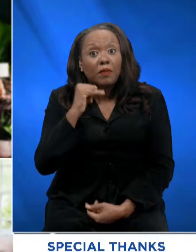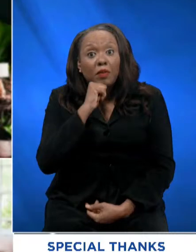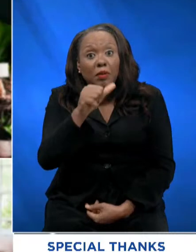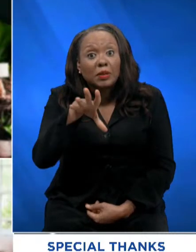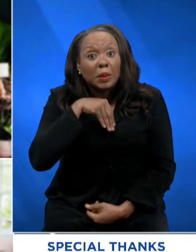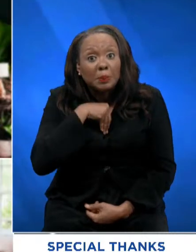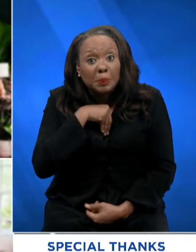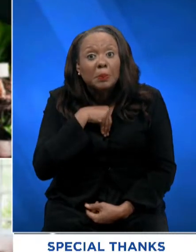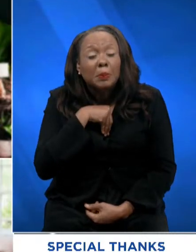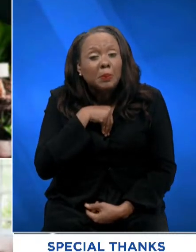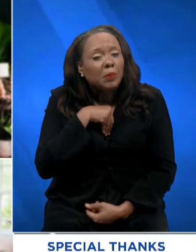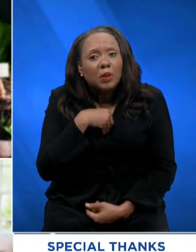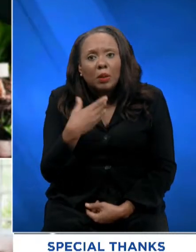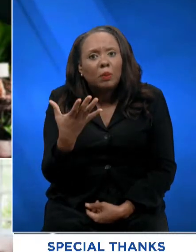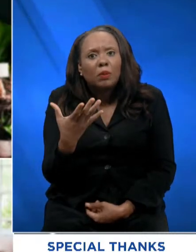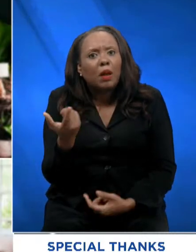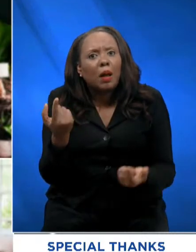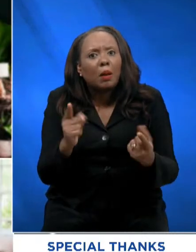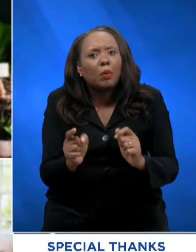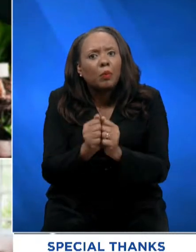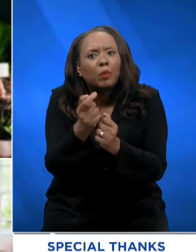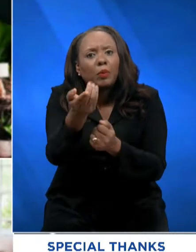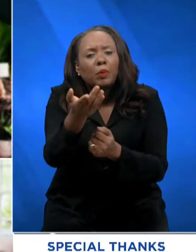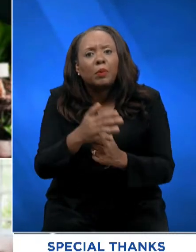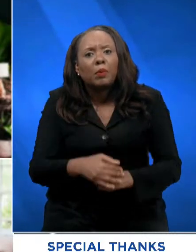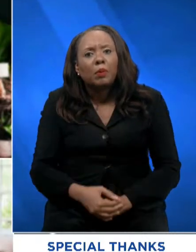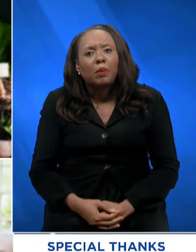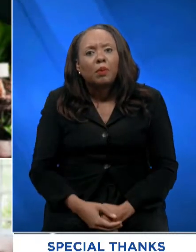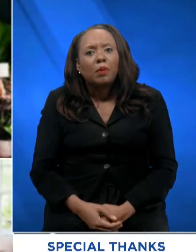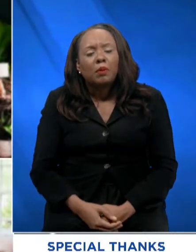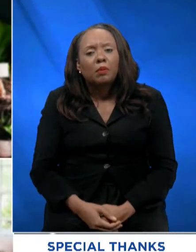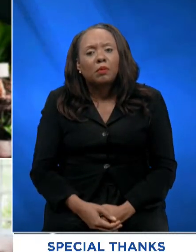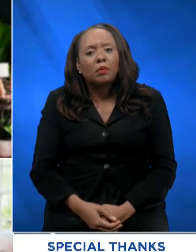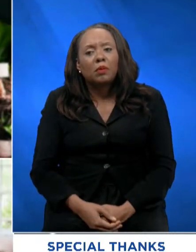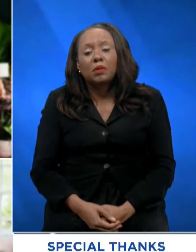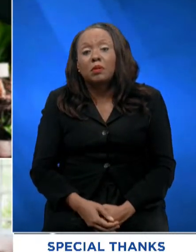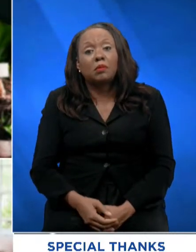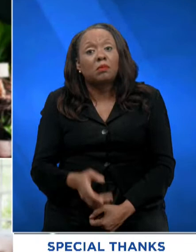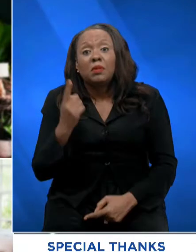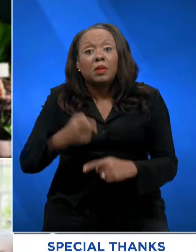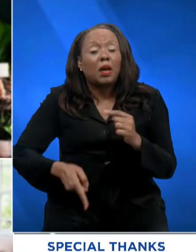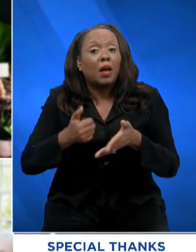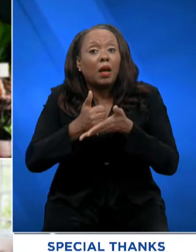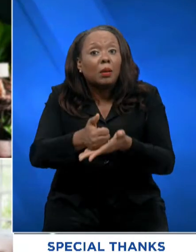the diagnosis, well then we can't really get the help that is needed.